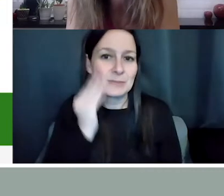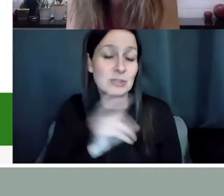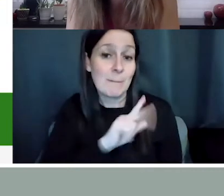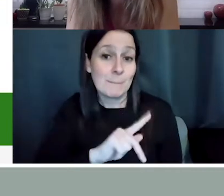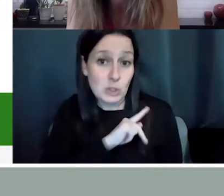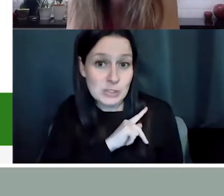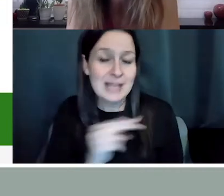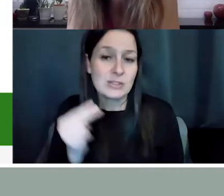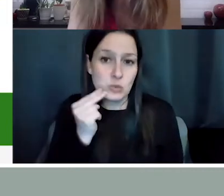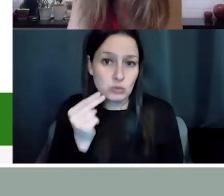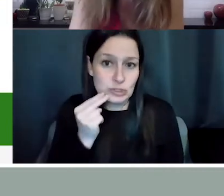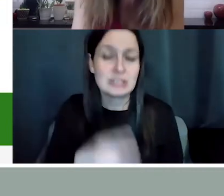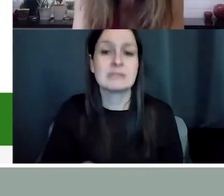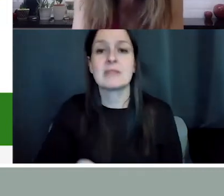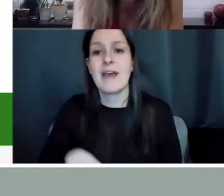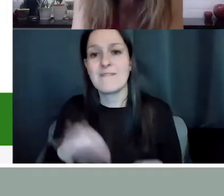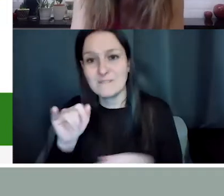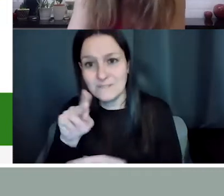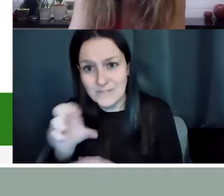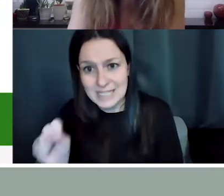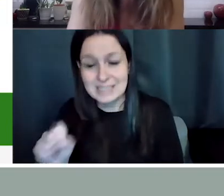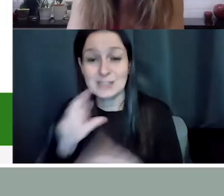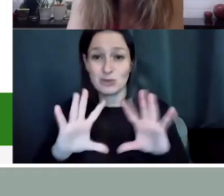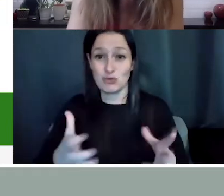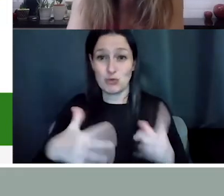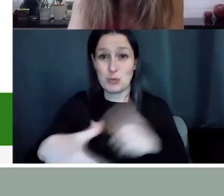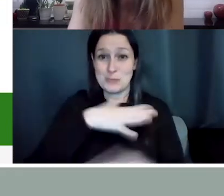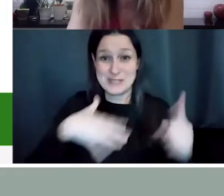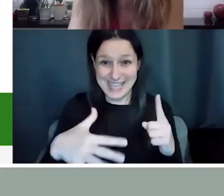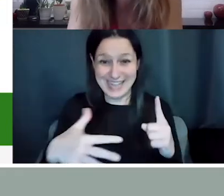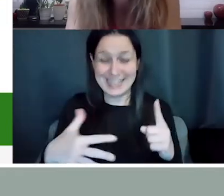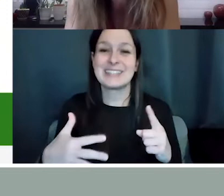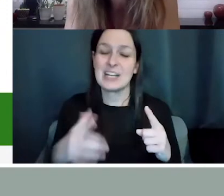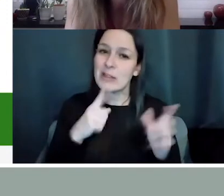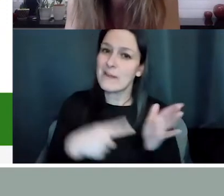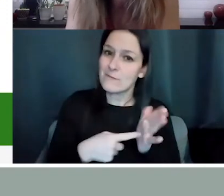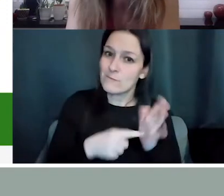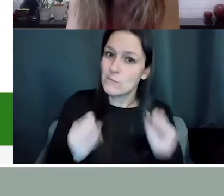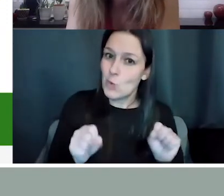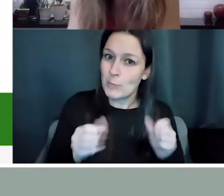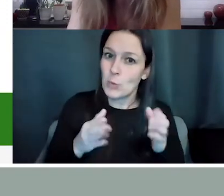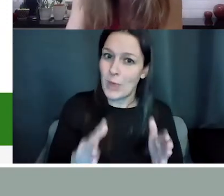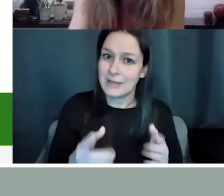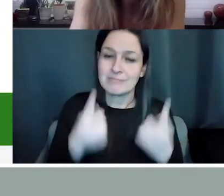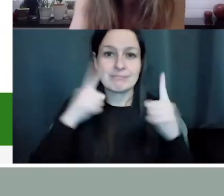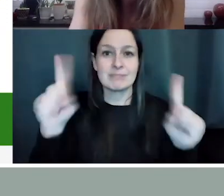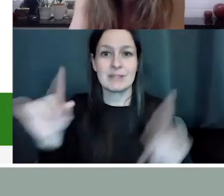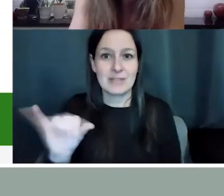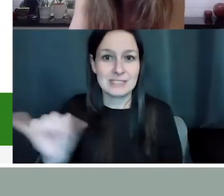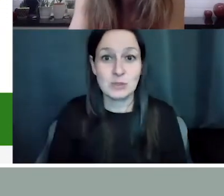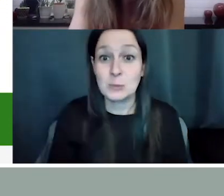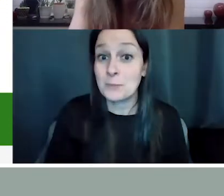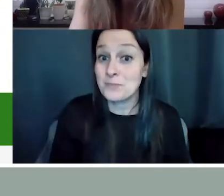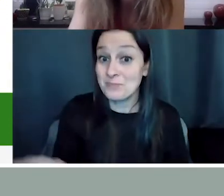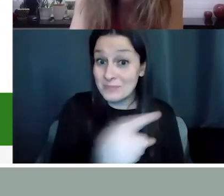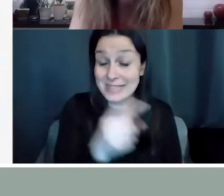personalized nutrition and fitness in a group setting and in a very affordable manner that is highly effective. So anyone who's